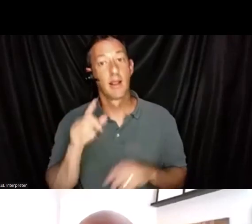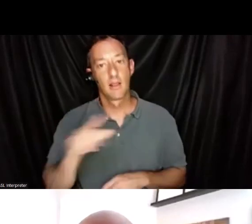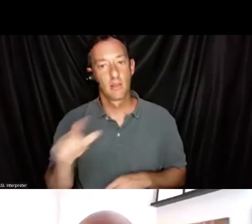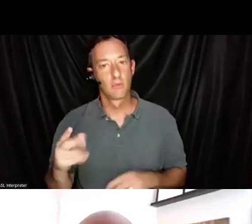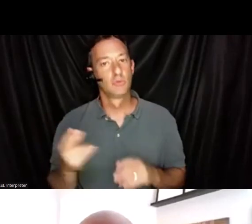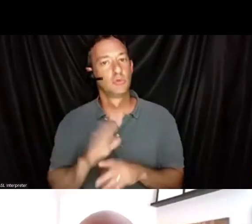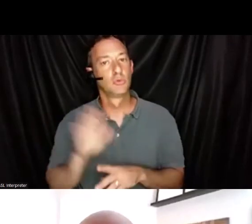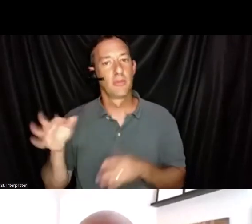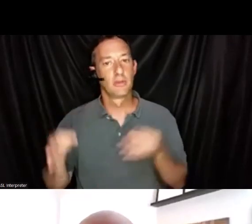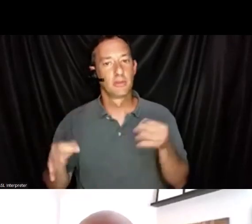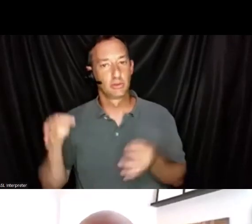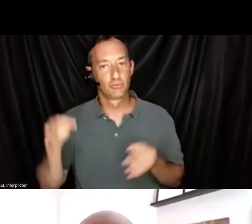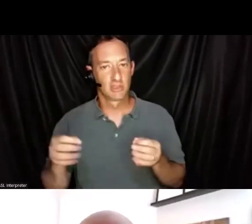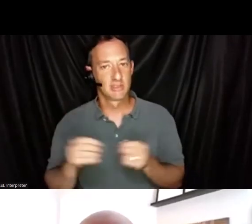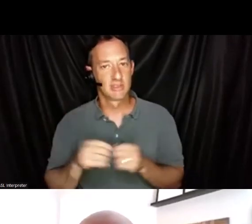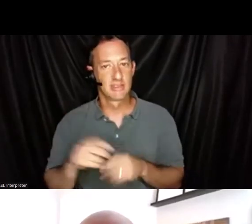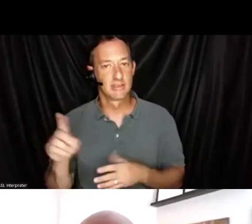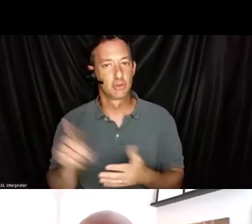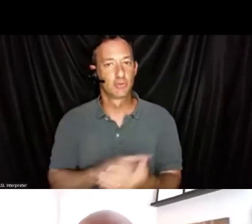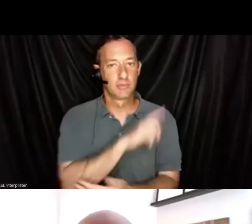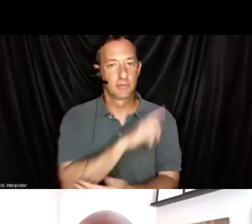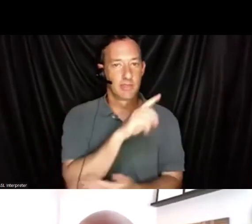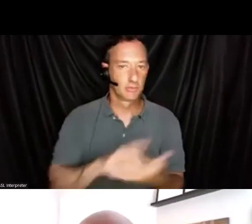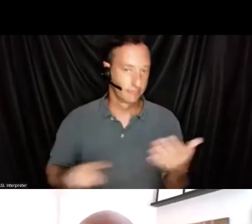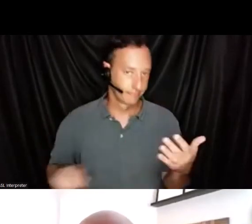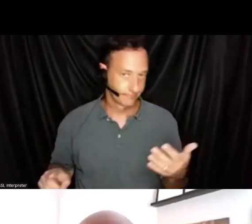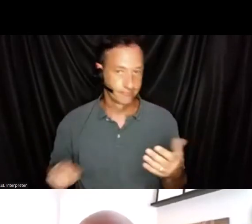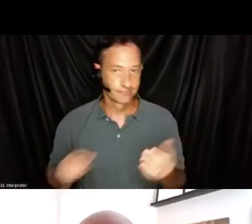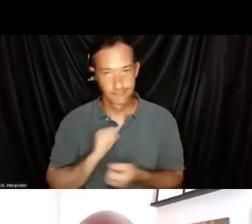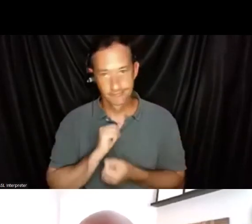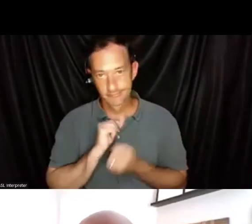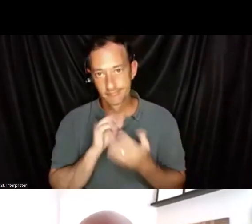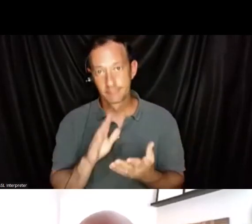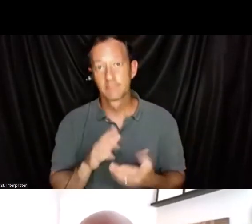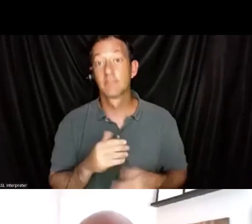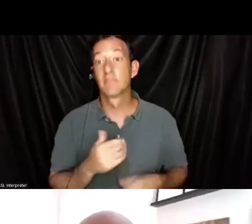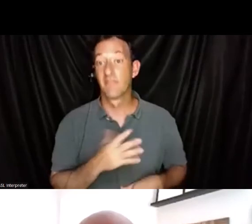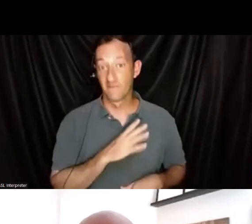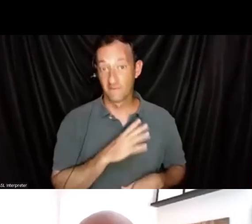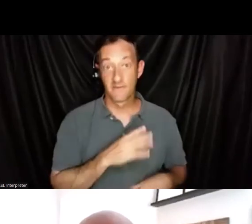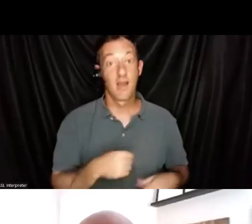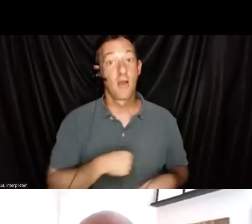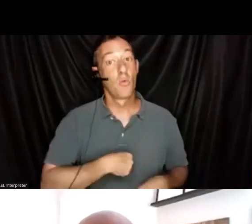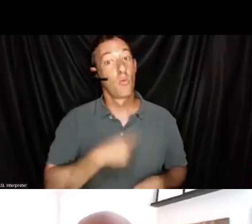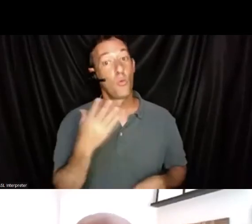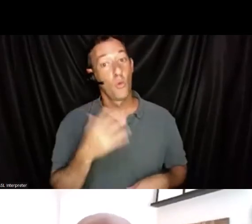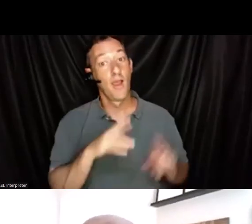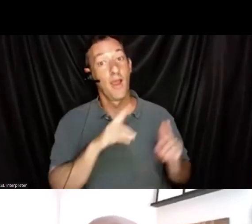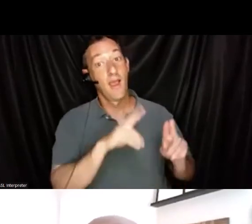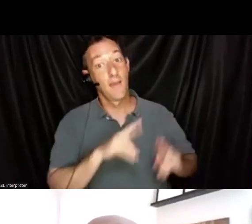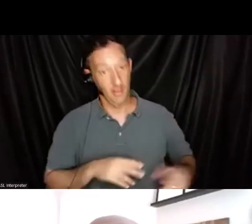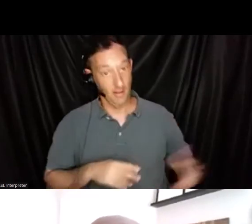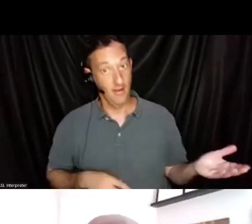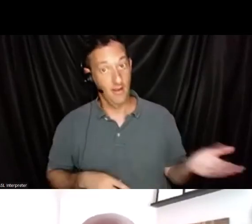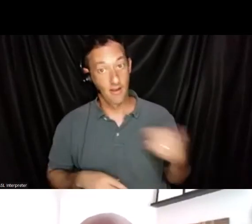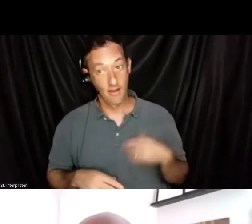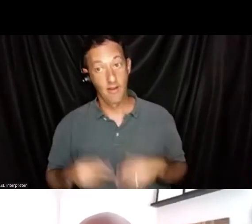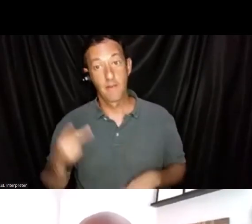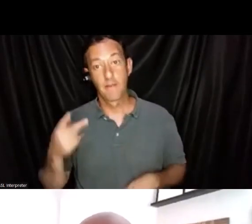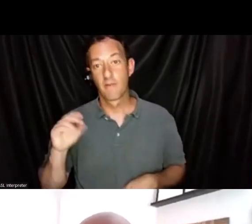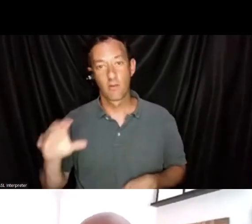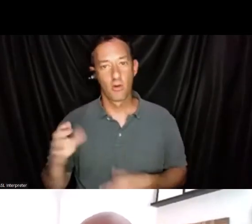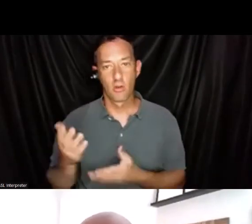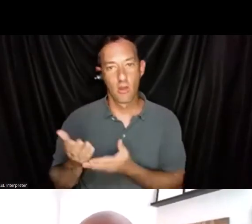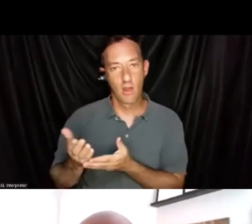in a discriminatory way, right? So providing opportunities for white applicants that people of color are not getting.